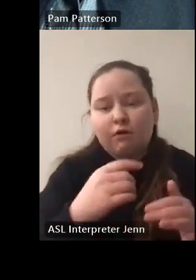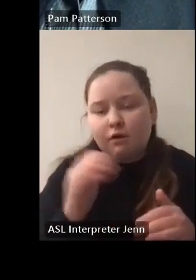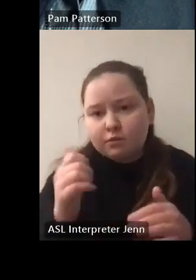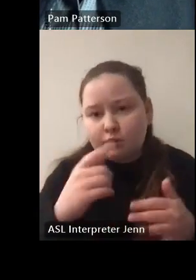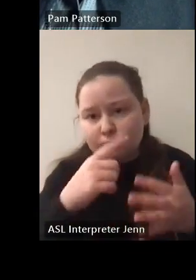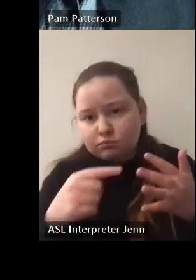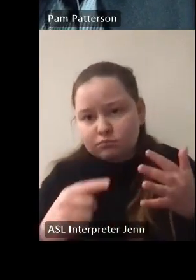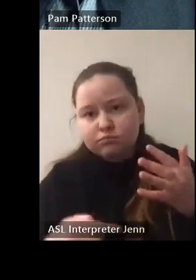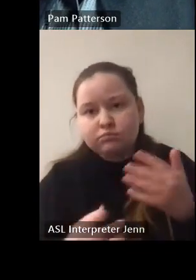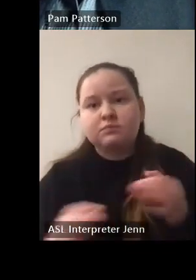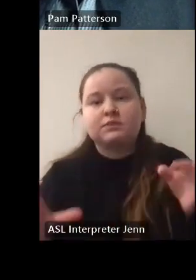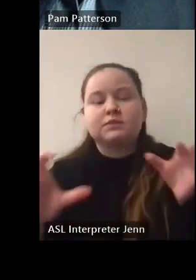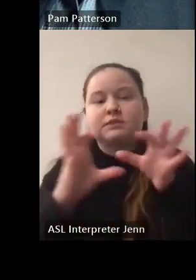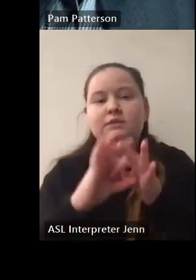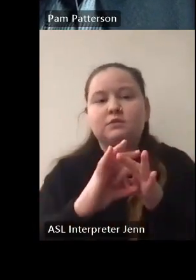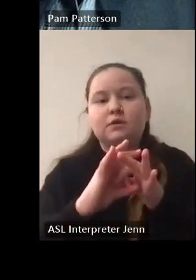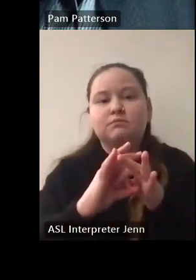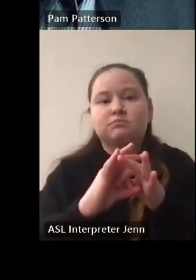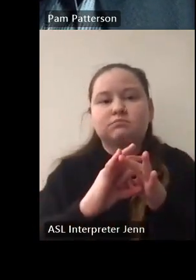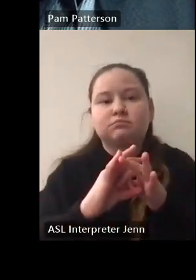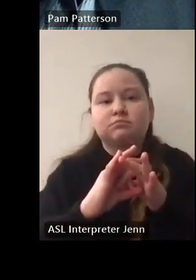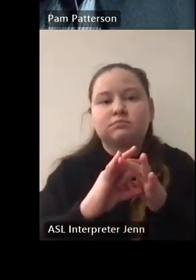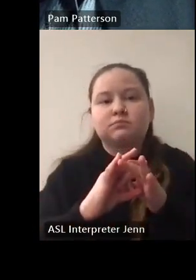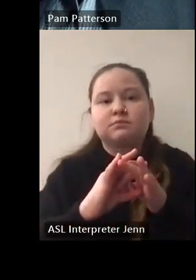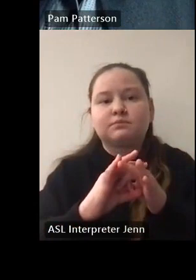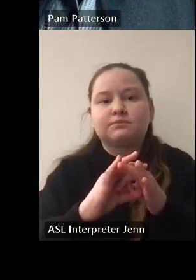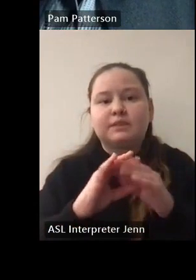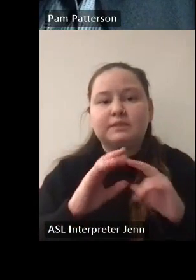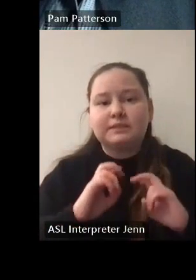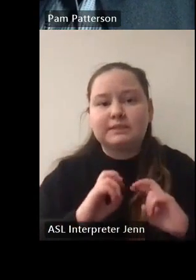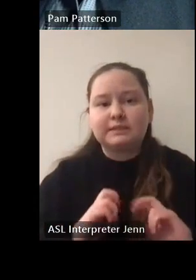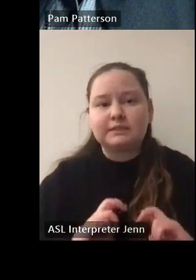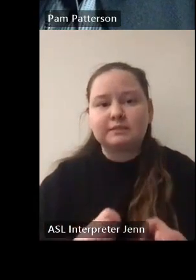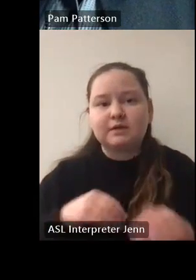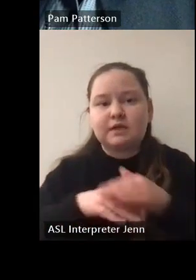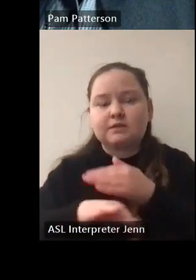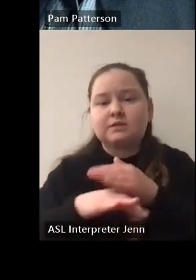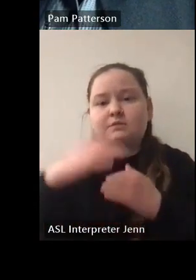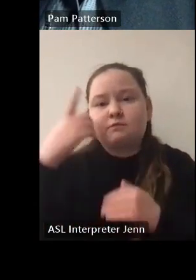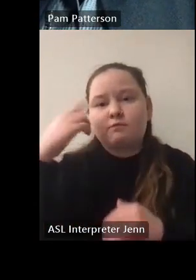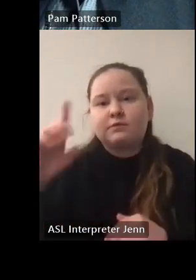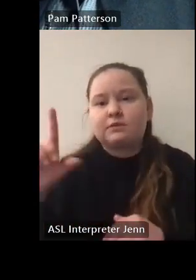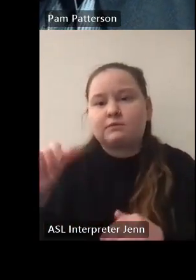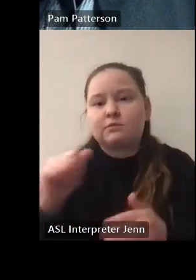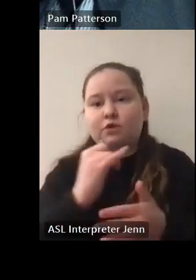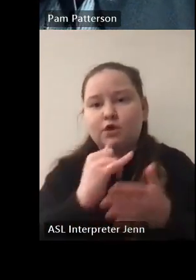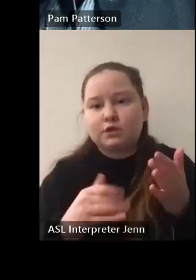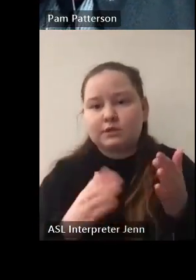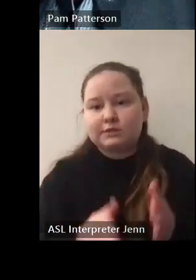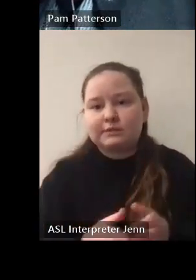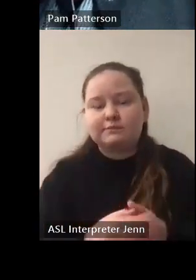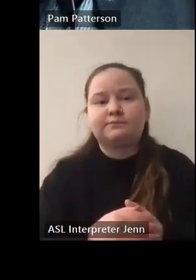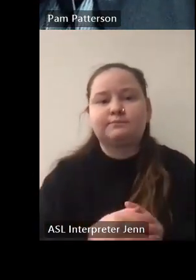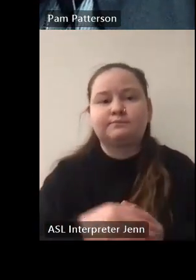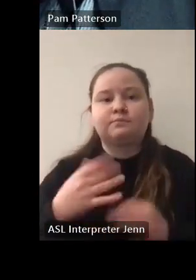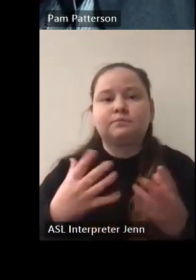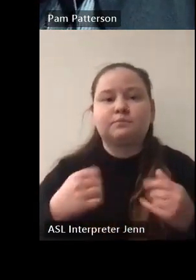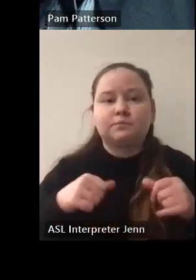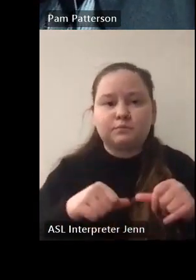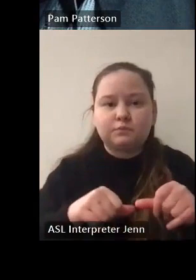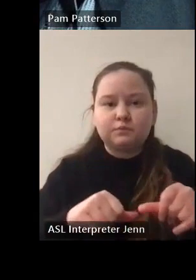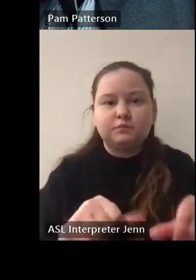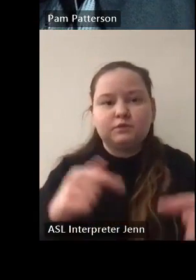the intimate access needs of disabled members. Therefore, rather than continuing the harm of asking disabled bodies and